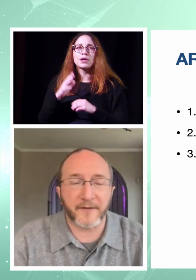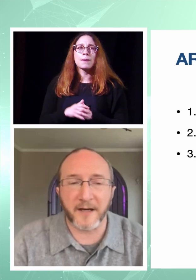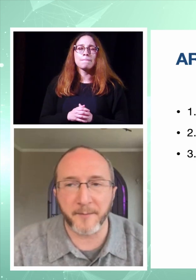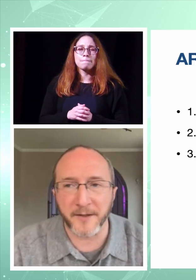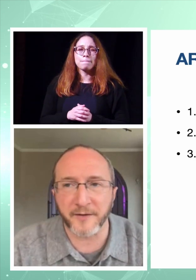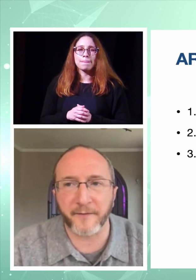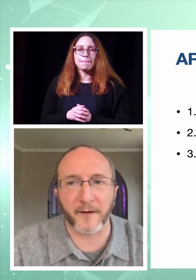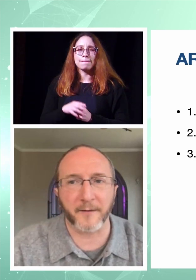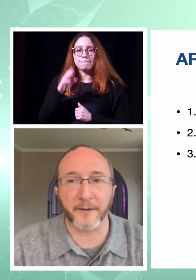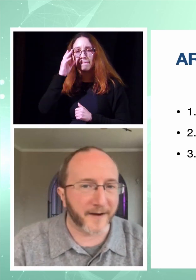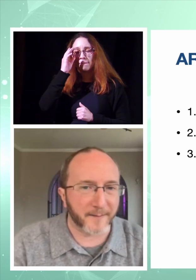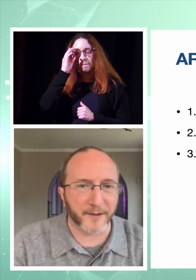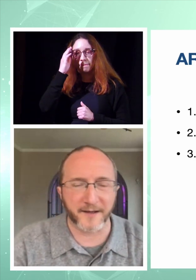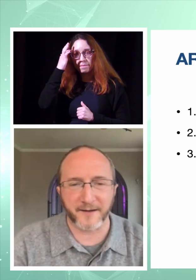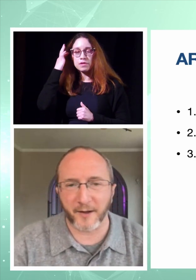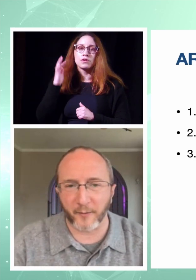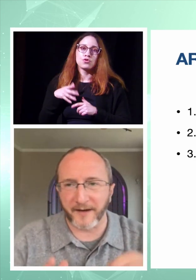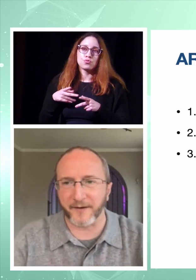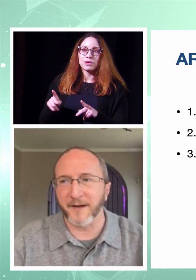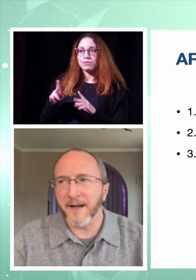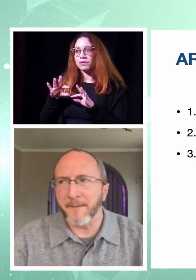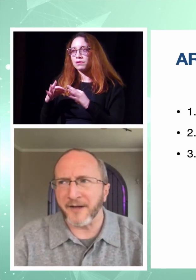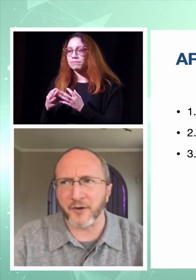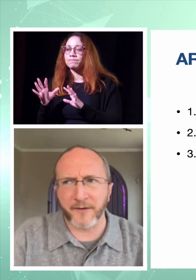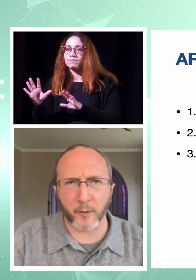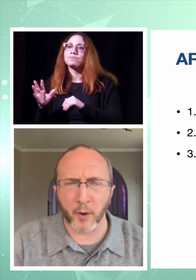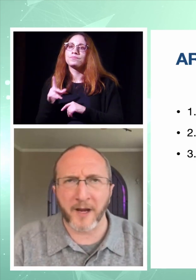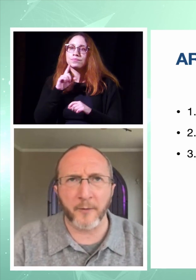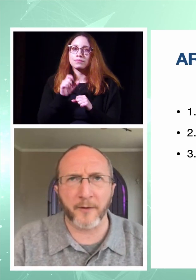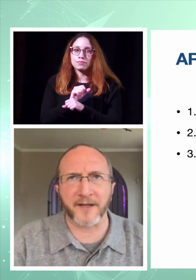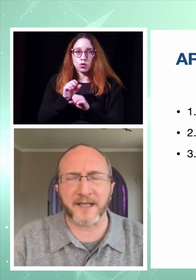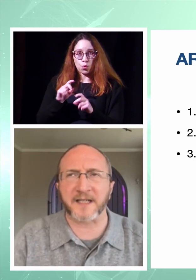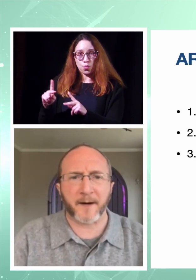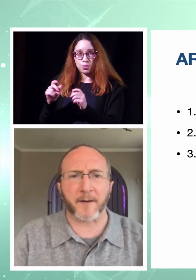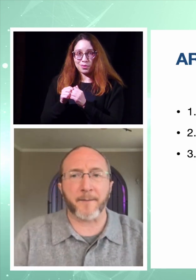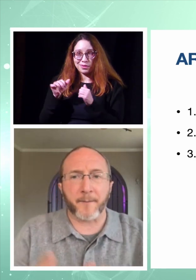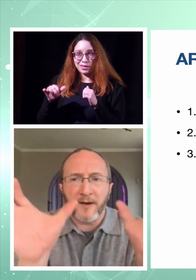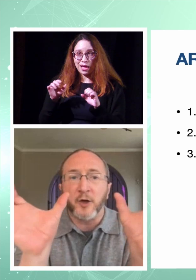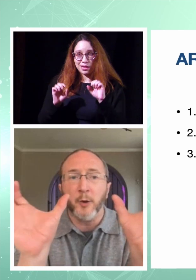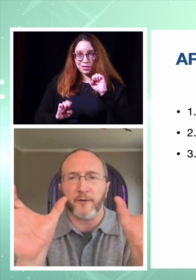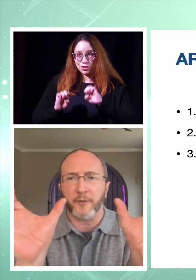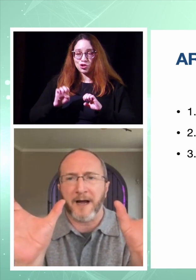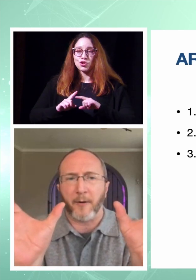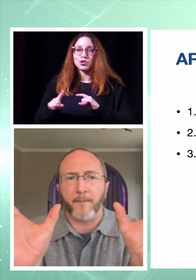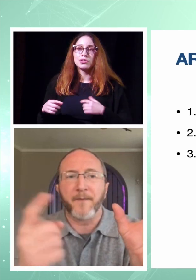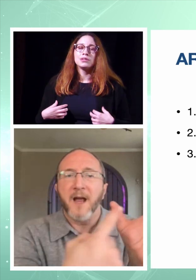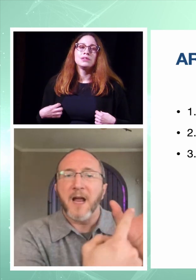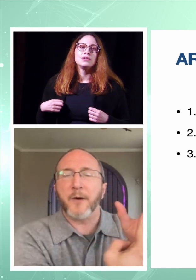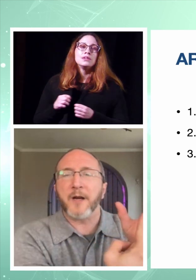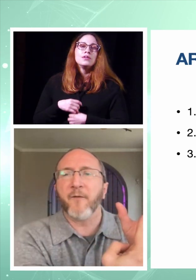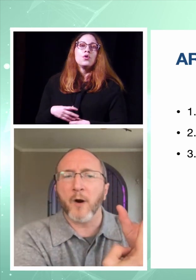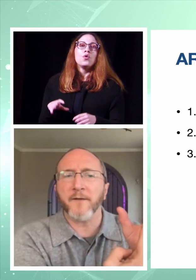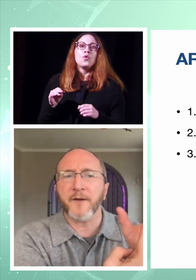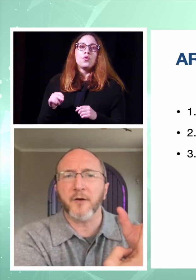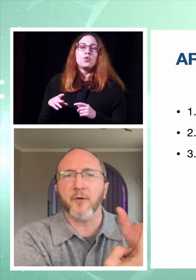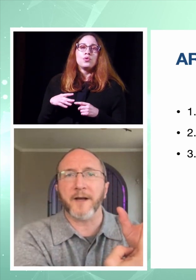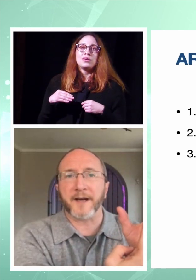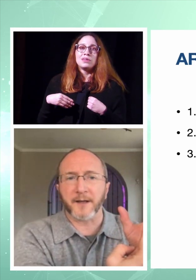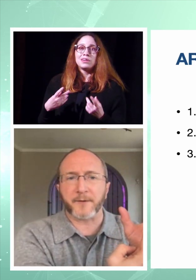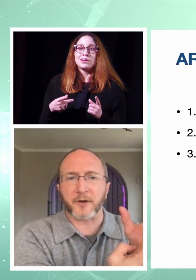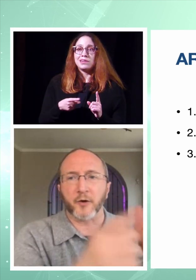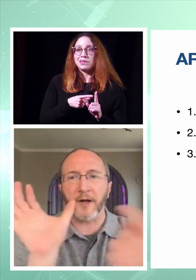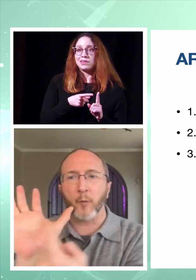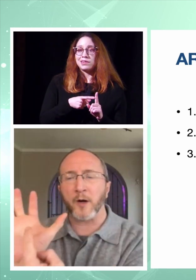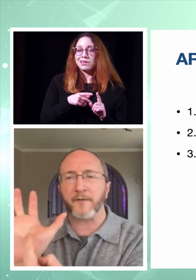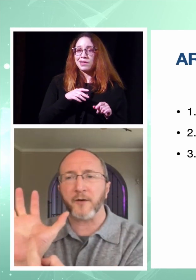Now we'd have to get permission from your family and we'd have to make sure they were okay with this experiment. We have 2 of you now. And we give one of you